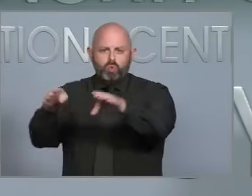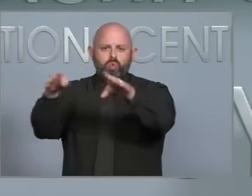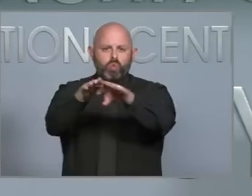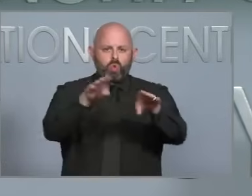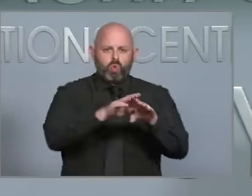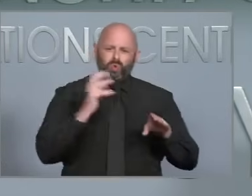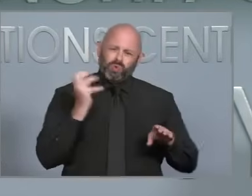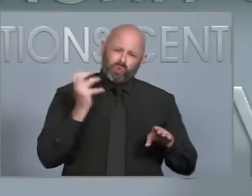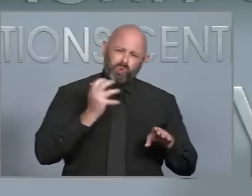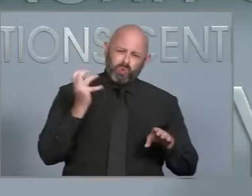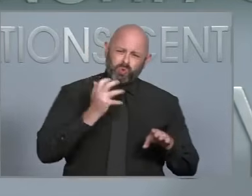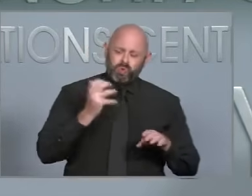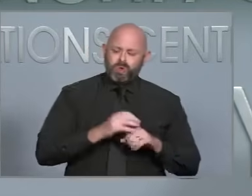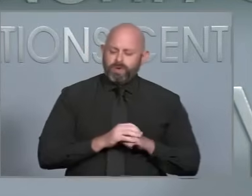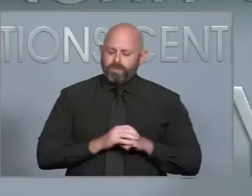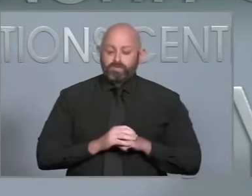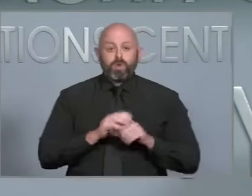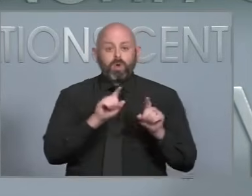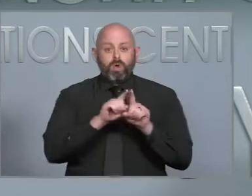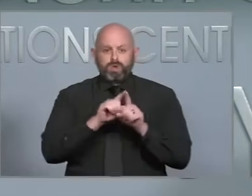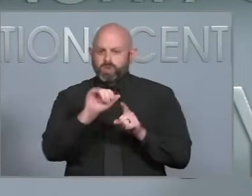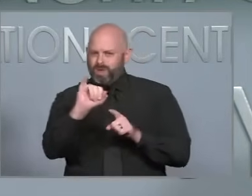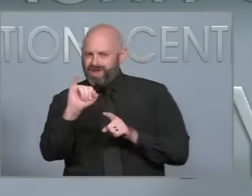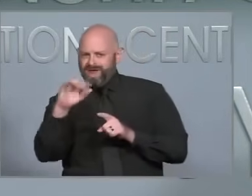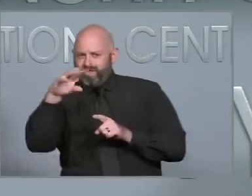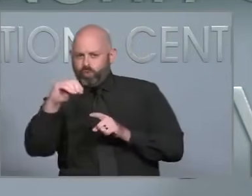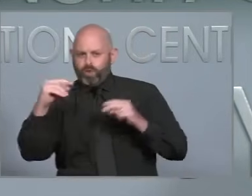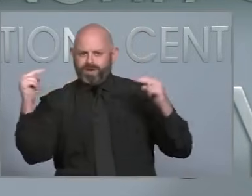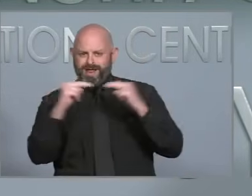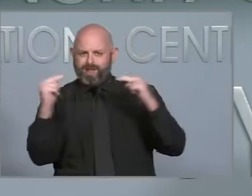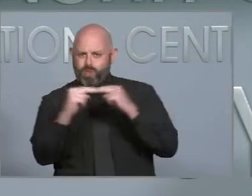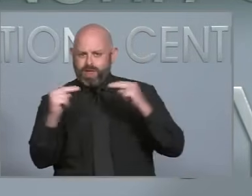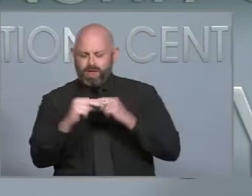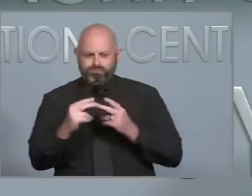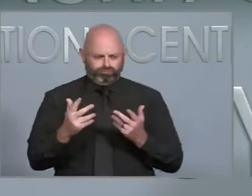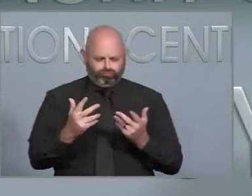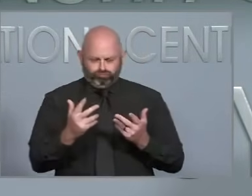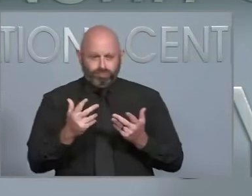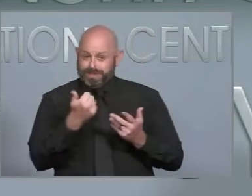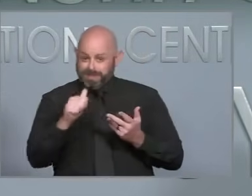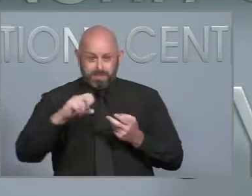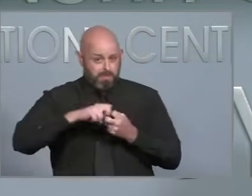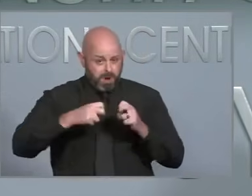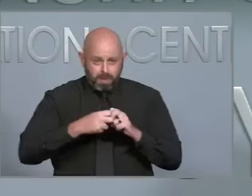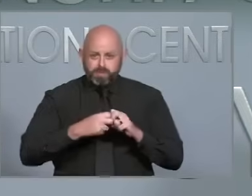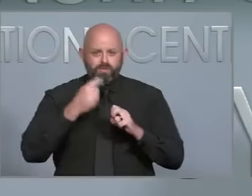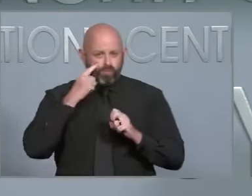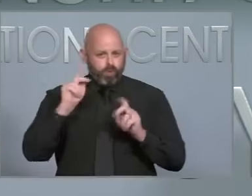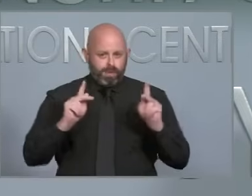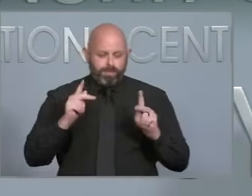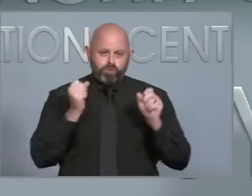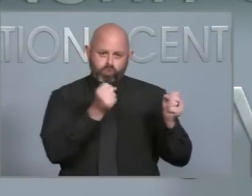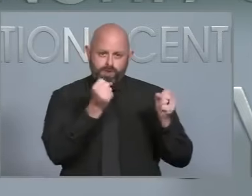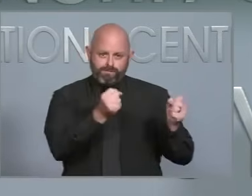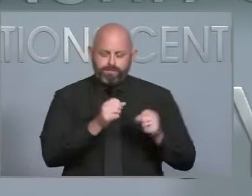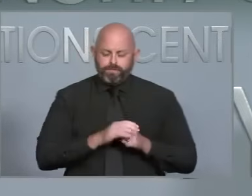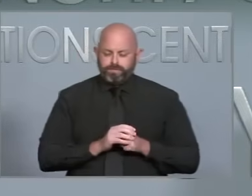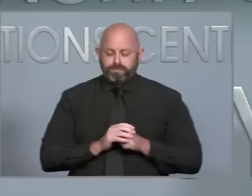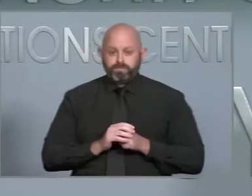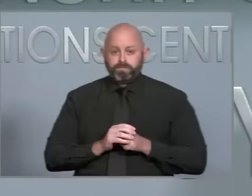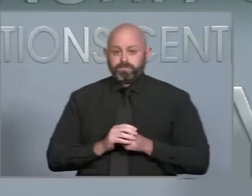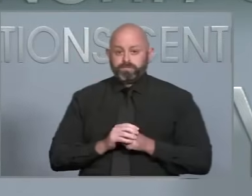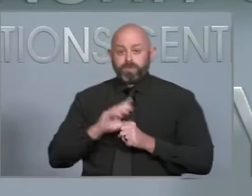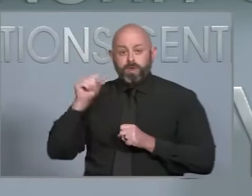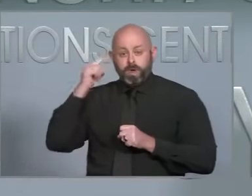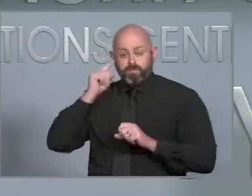and how is 40 looking out west, for example, and what are the major trouble spots for transportation? We have 290